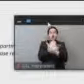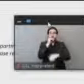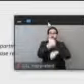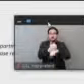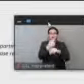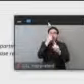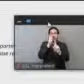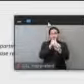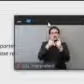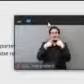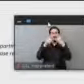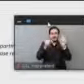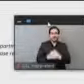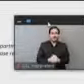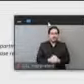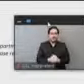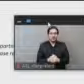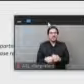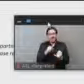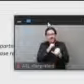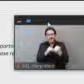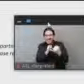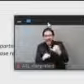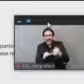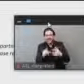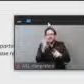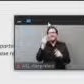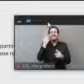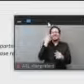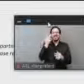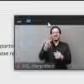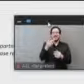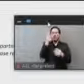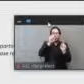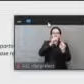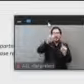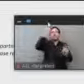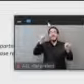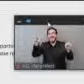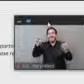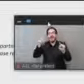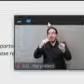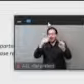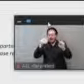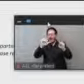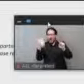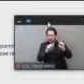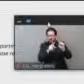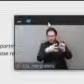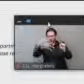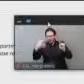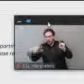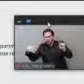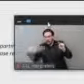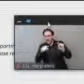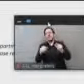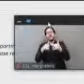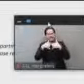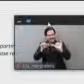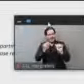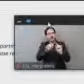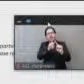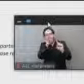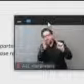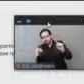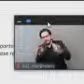other 5 lines are the 5 regions of the state, and you can see for the most part they're all still trending downward.